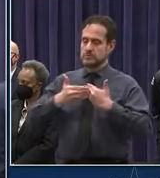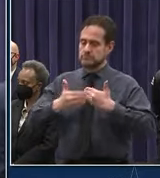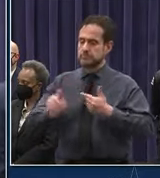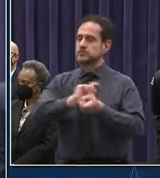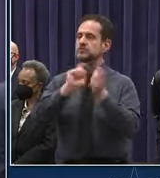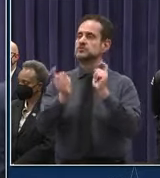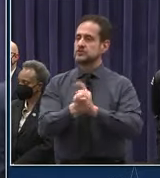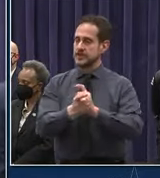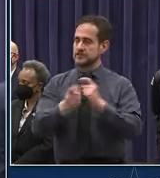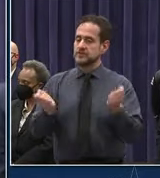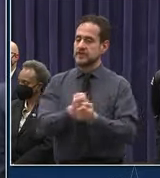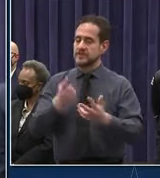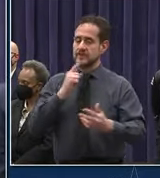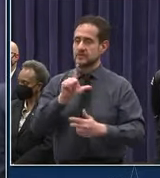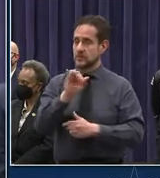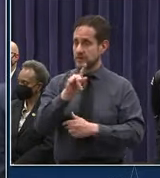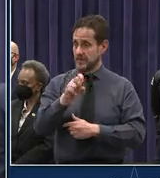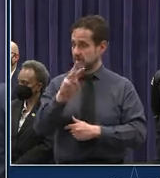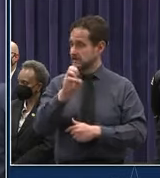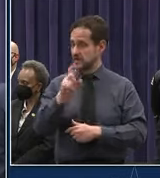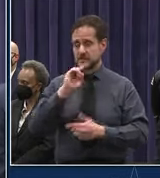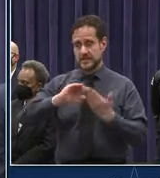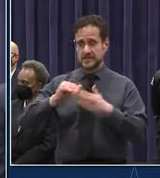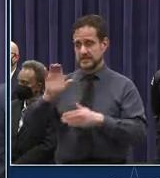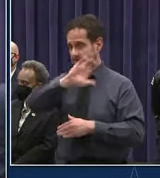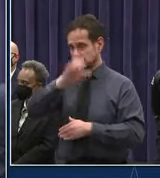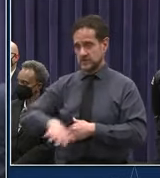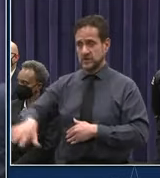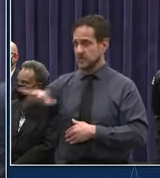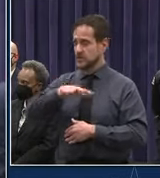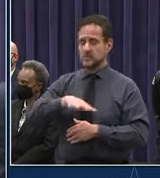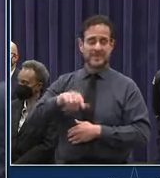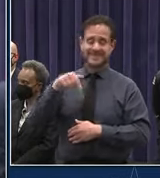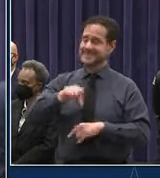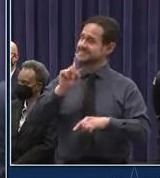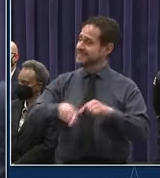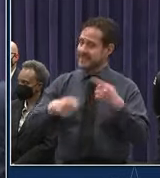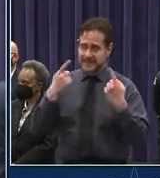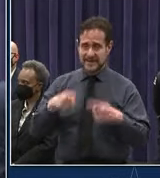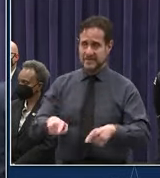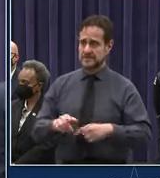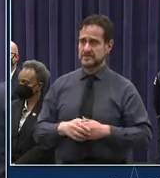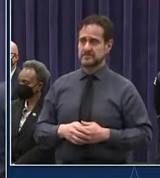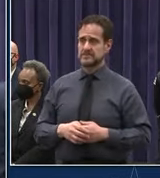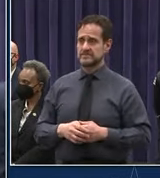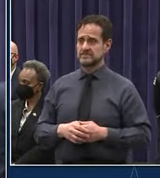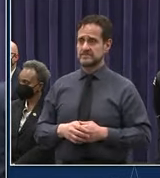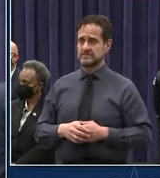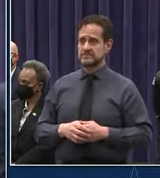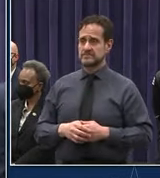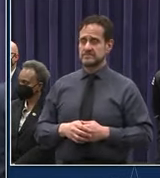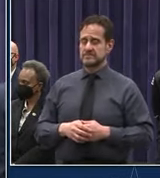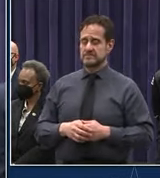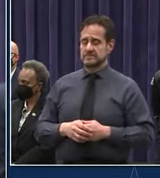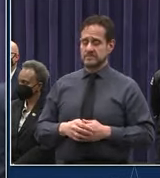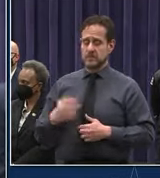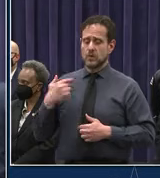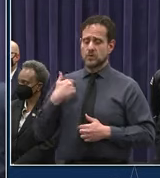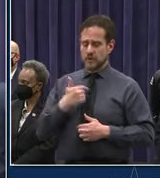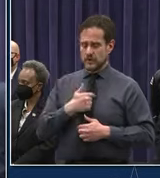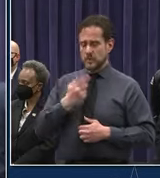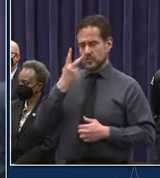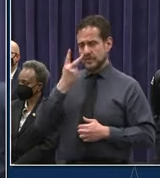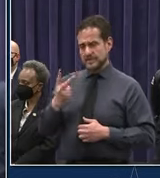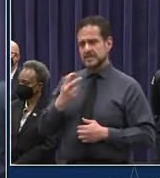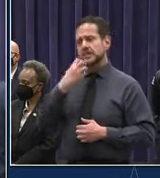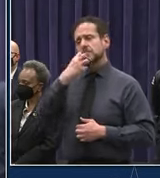Little Village and in this city, of why this cannot happen. Moments like this cannot happen, where we lose such